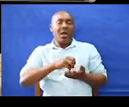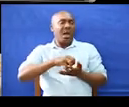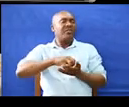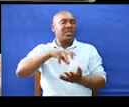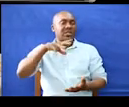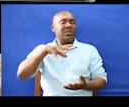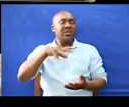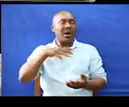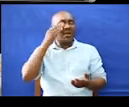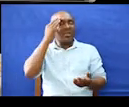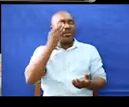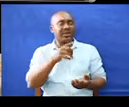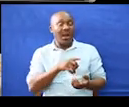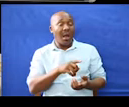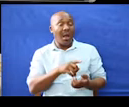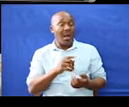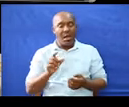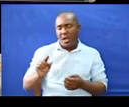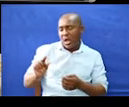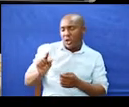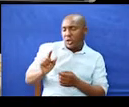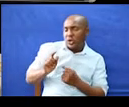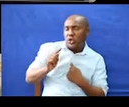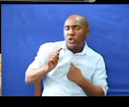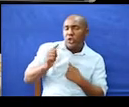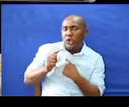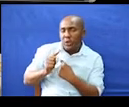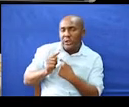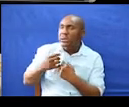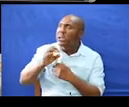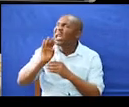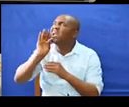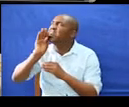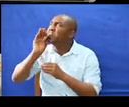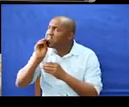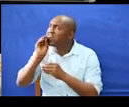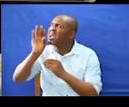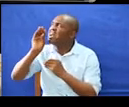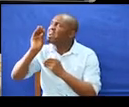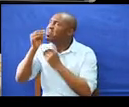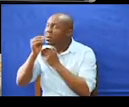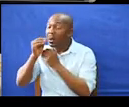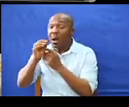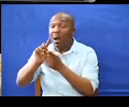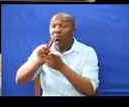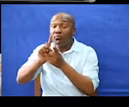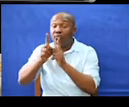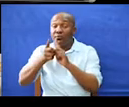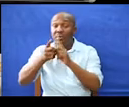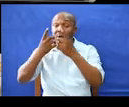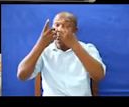and very disadvantageous to those organisms with the short neck. From this point, Lamarck believed